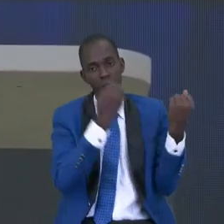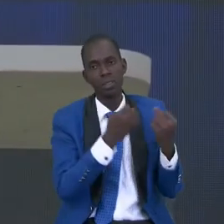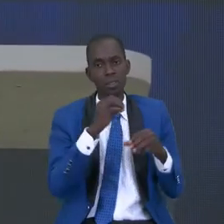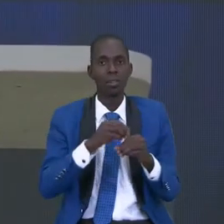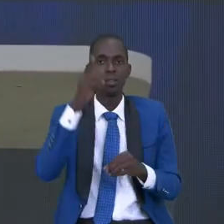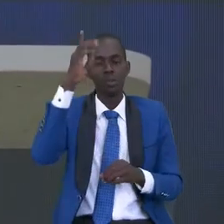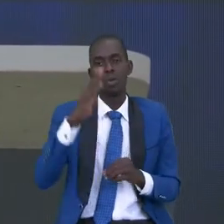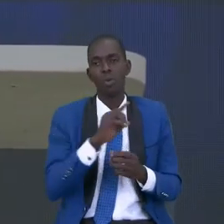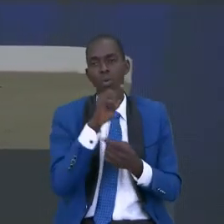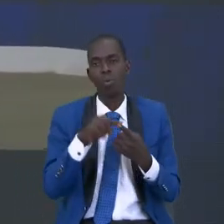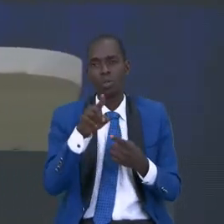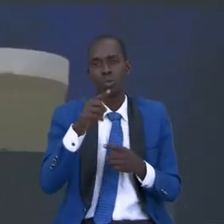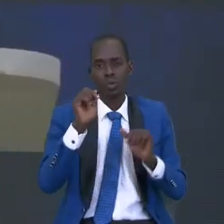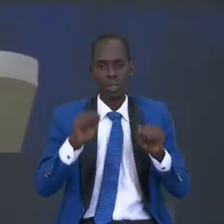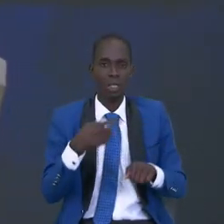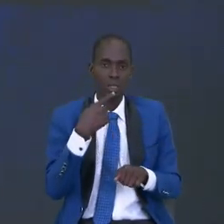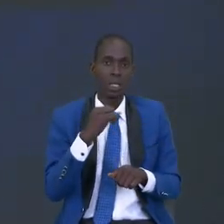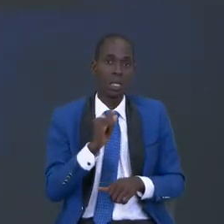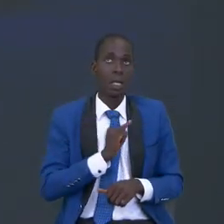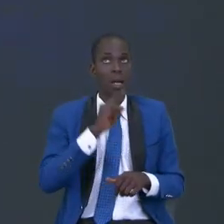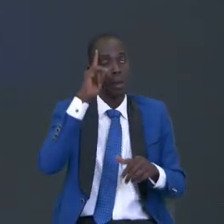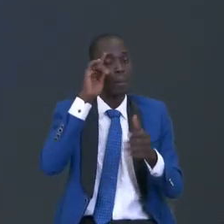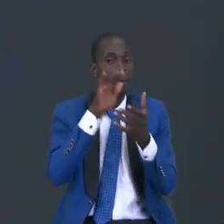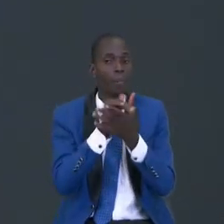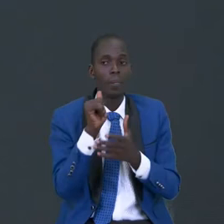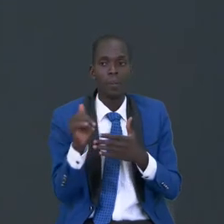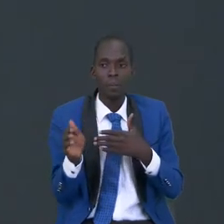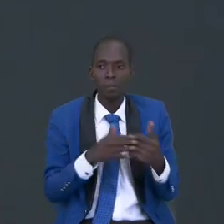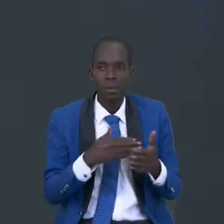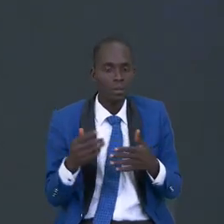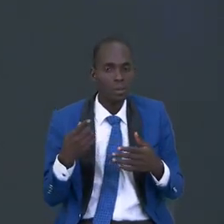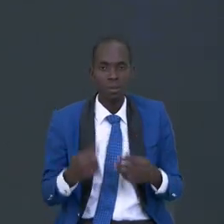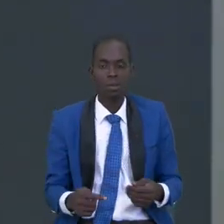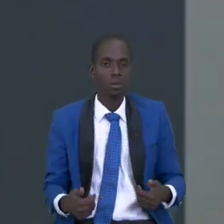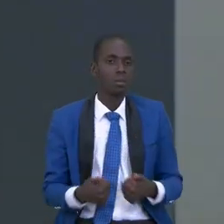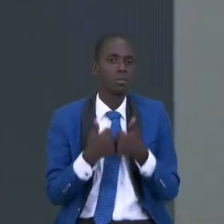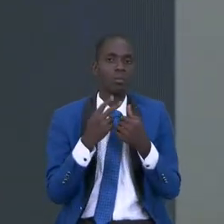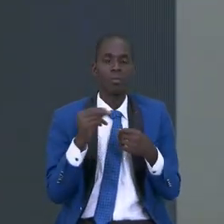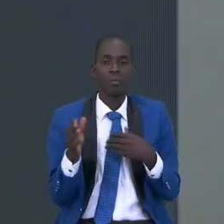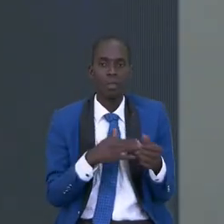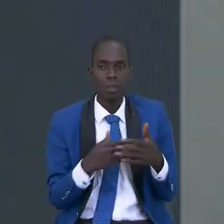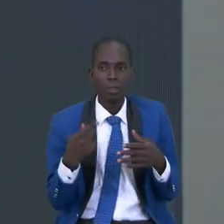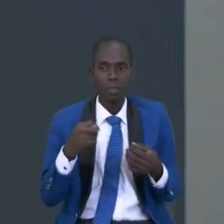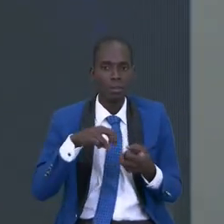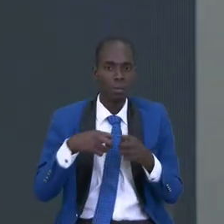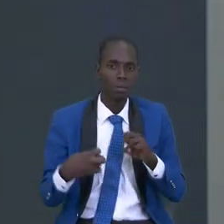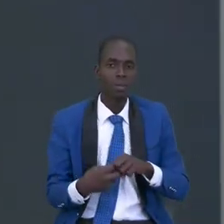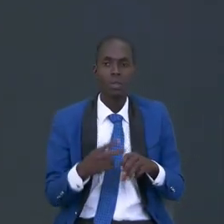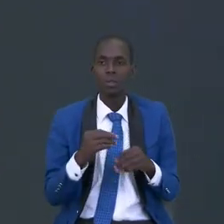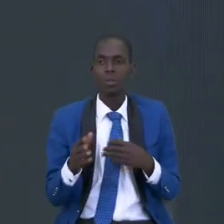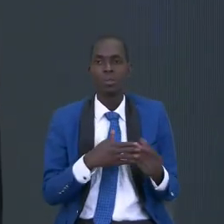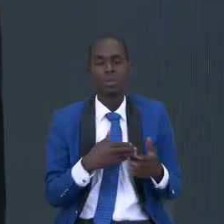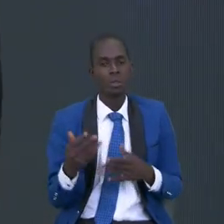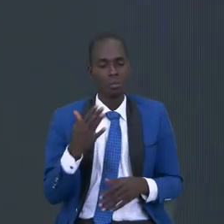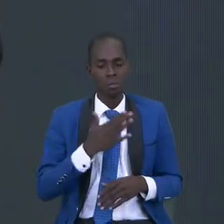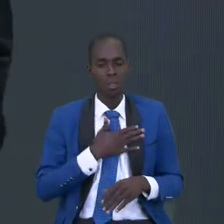I believe, whatever the challenge, whatever the problem, whatever my